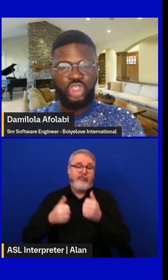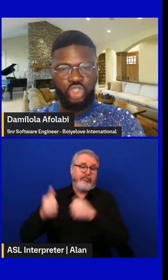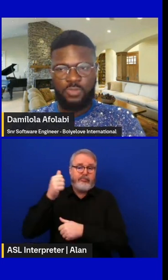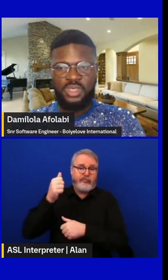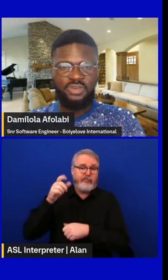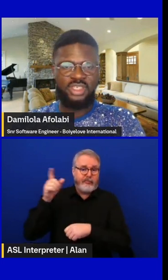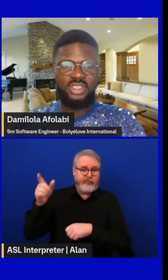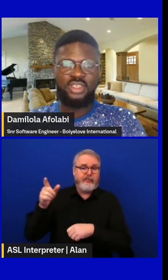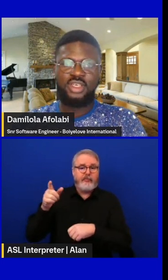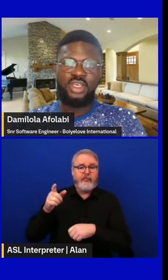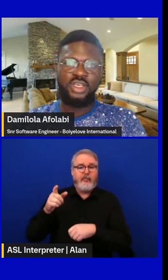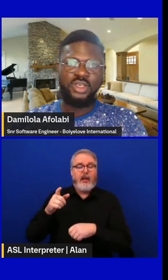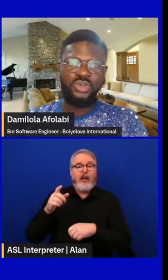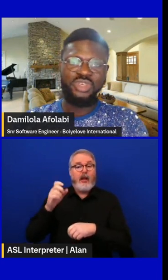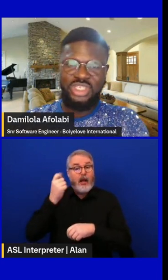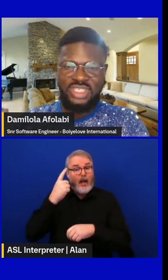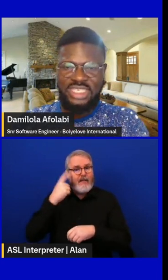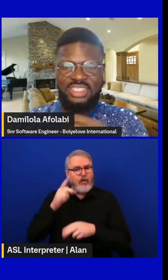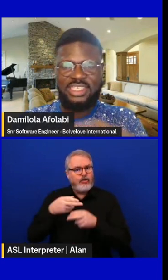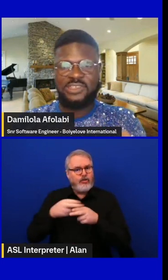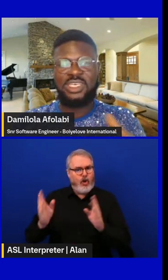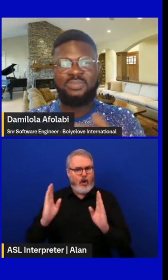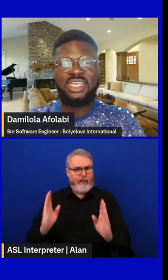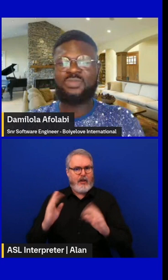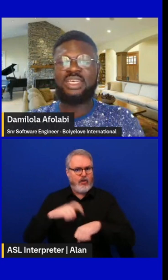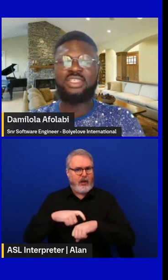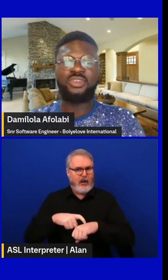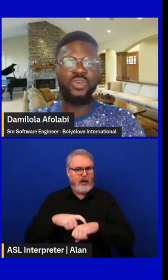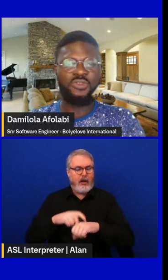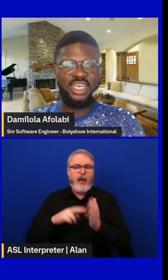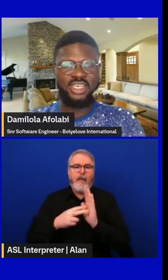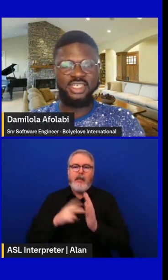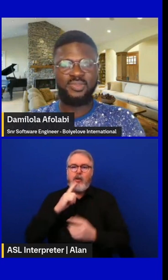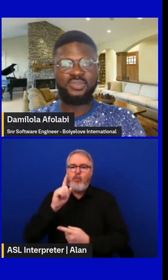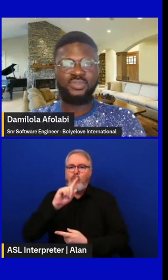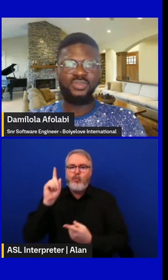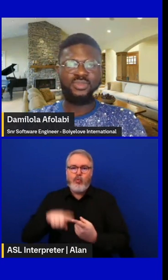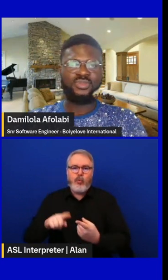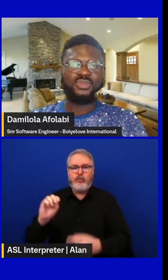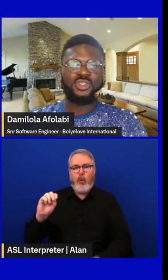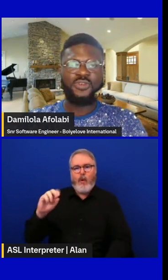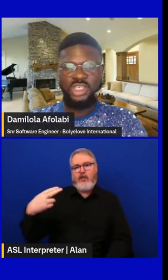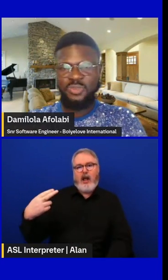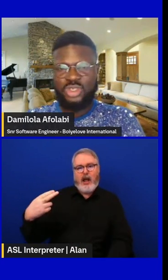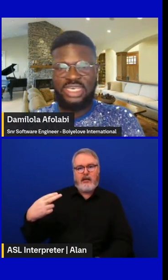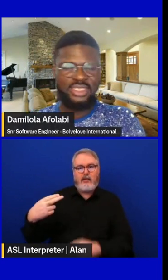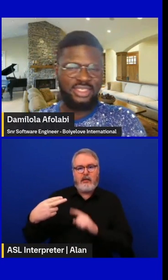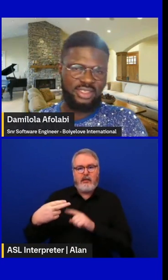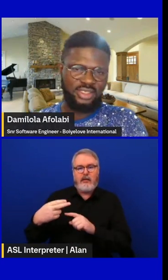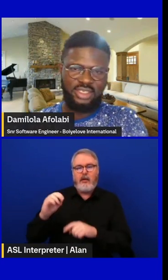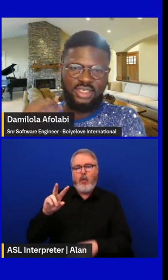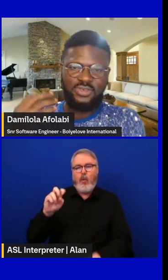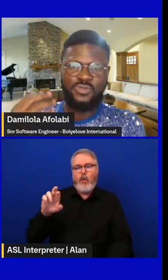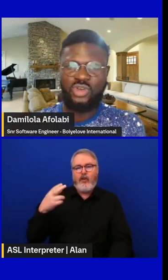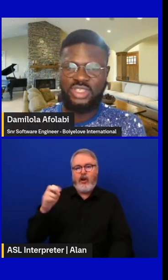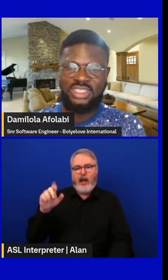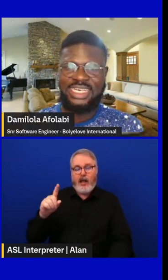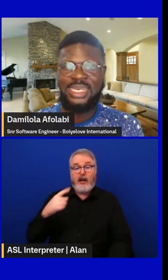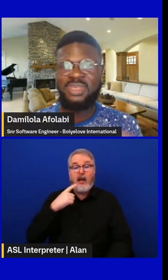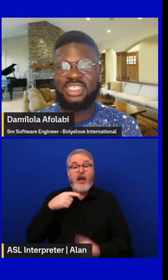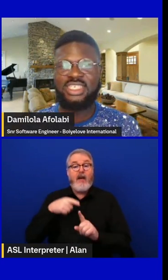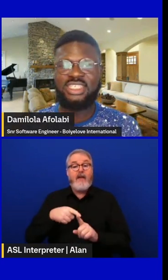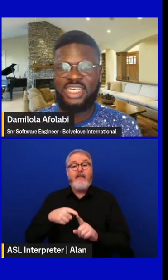valid for a short period, reducing certificate management overhead. For AWS,